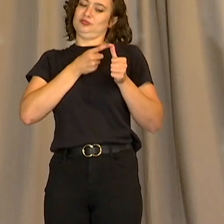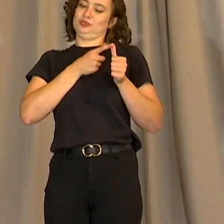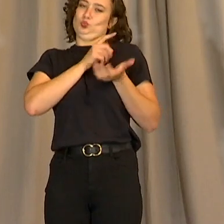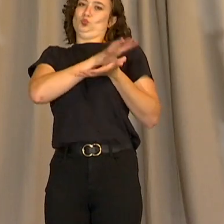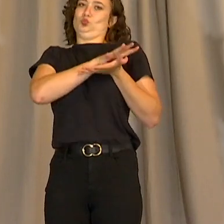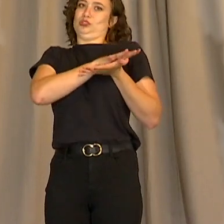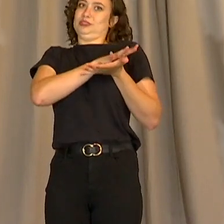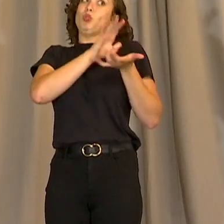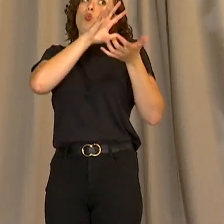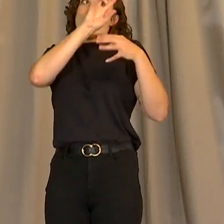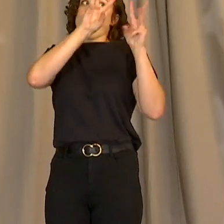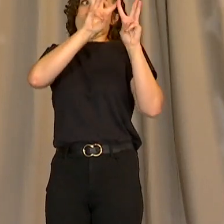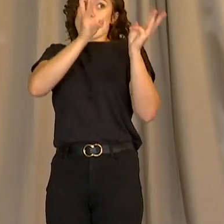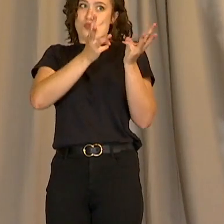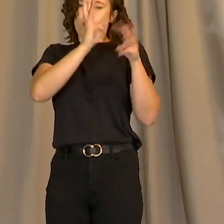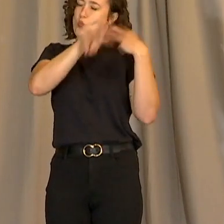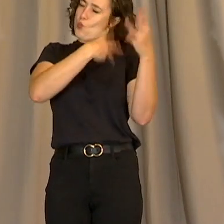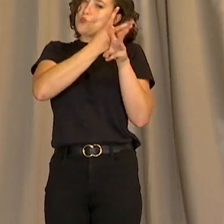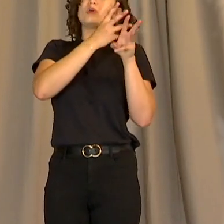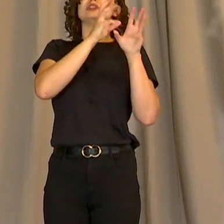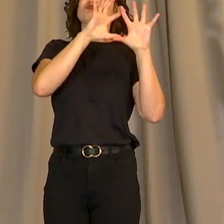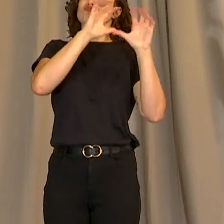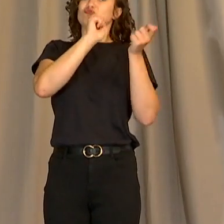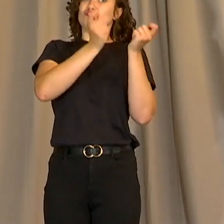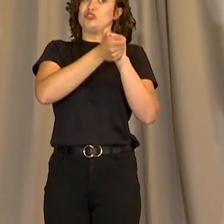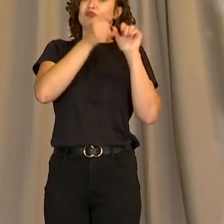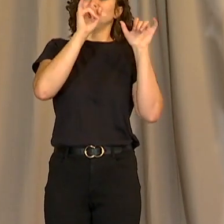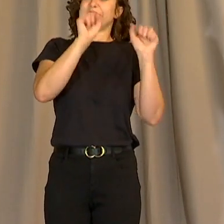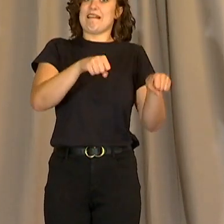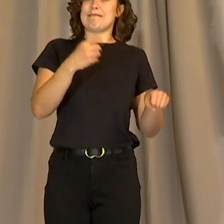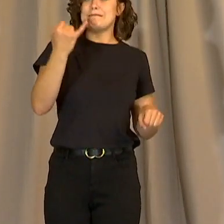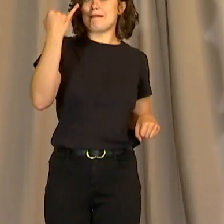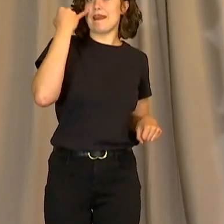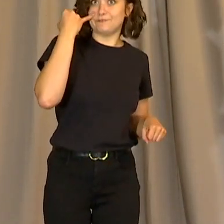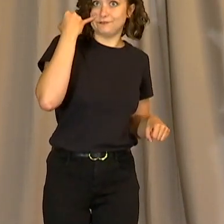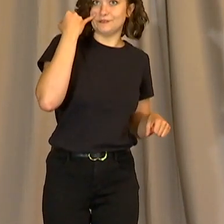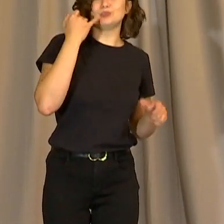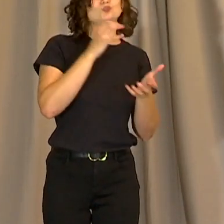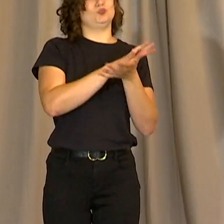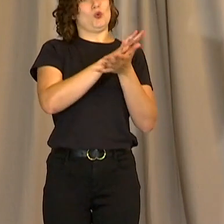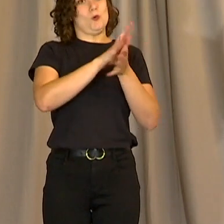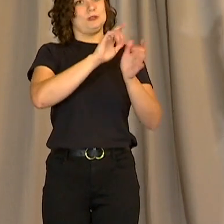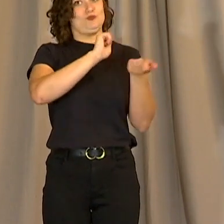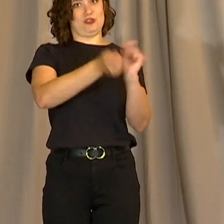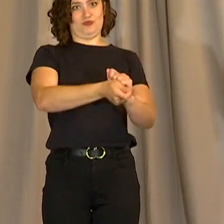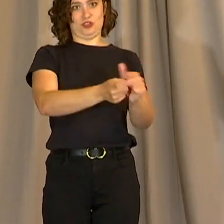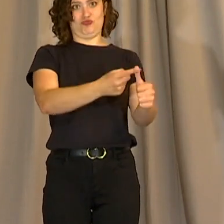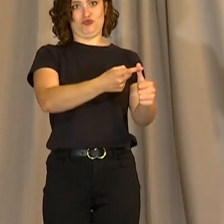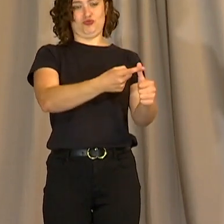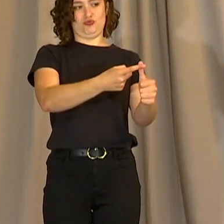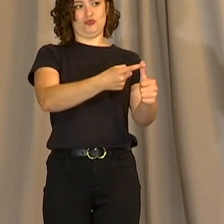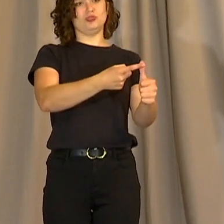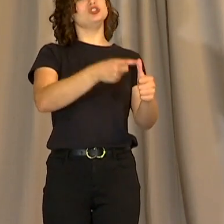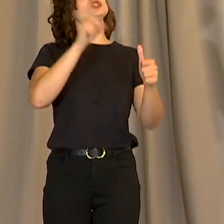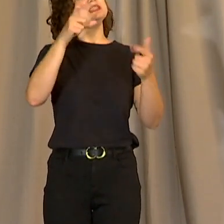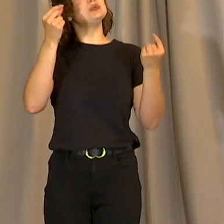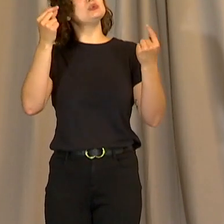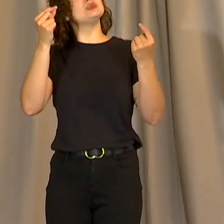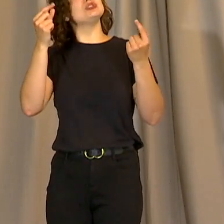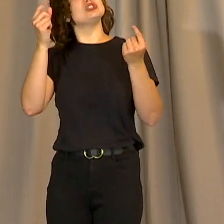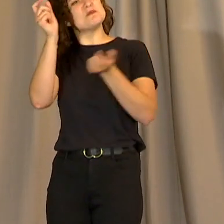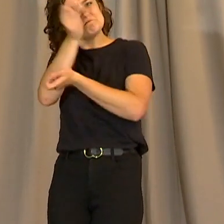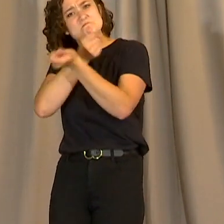partner with your local school district to make sure that you're breathing into them the life that they need in order to be free and